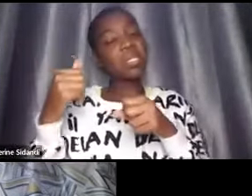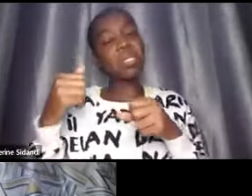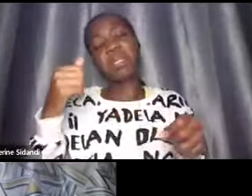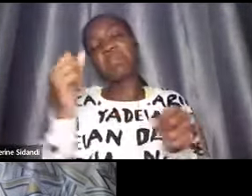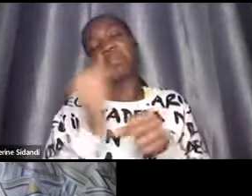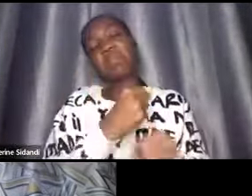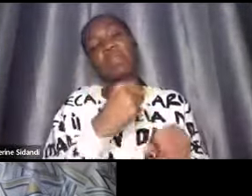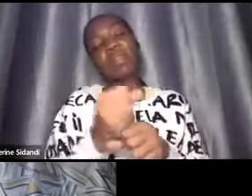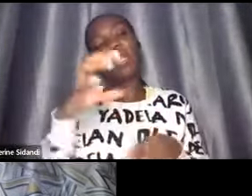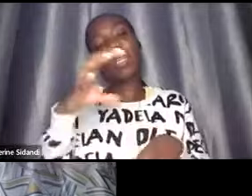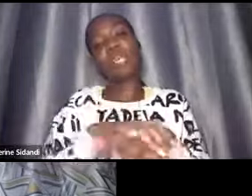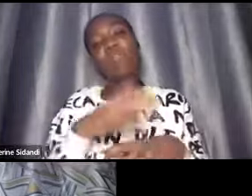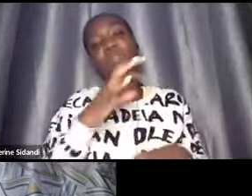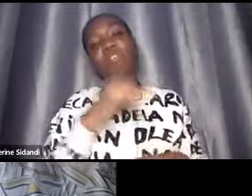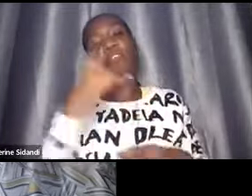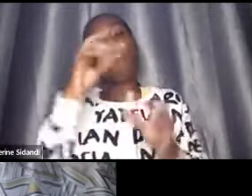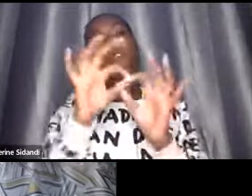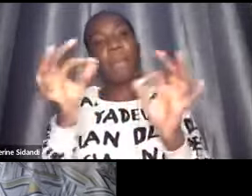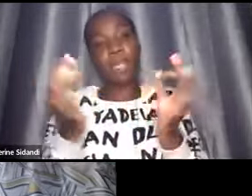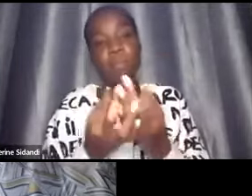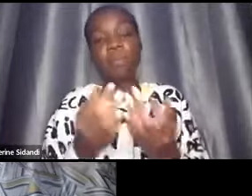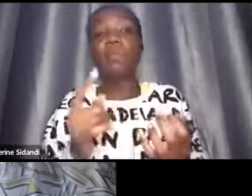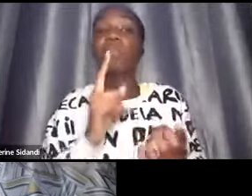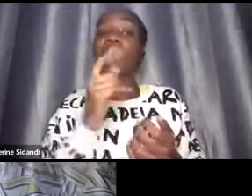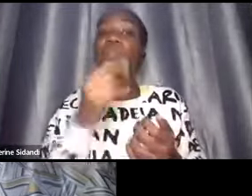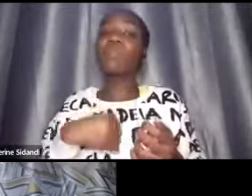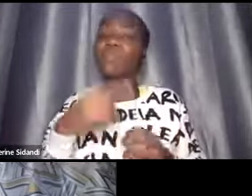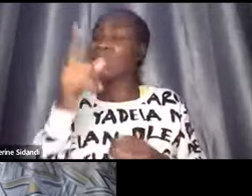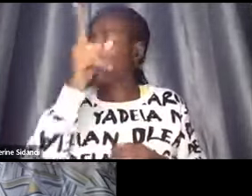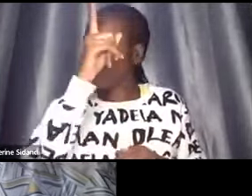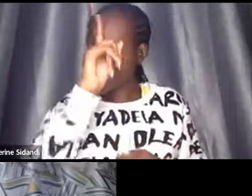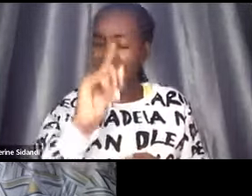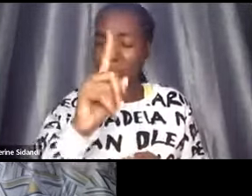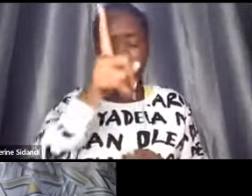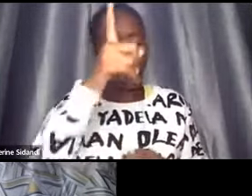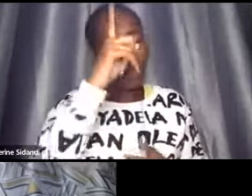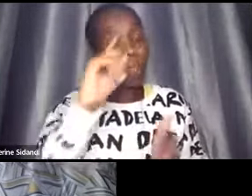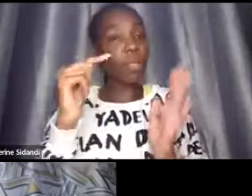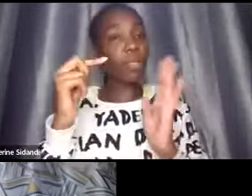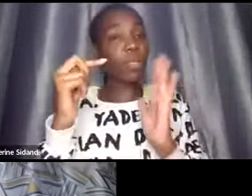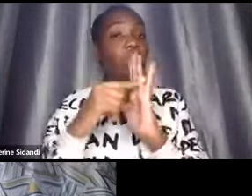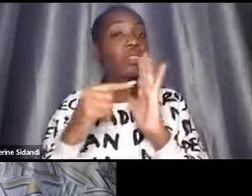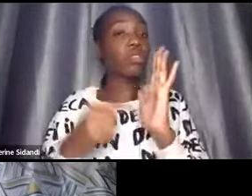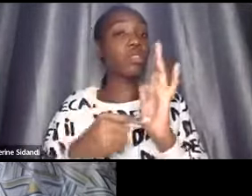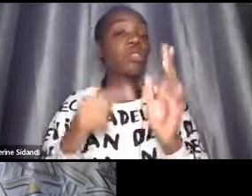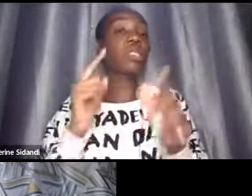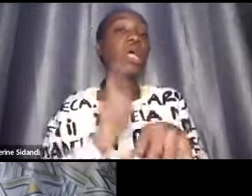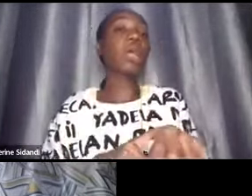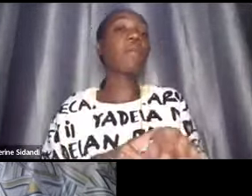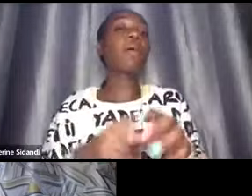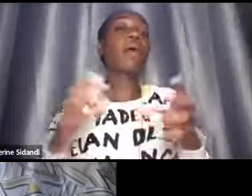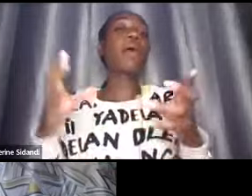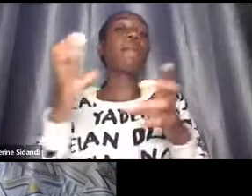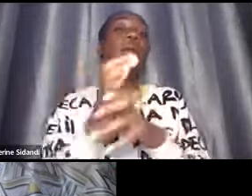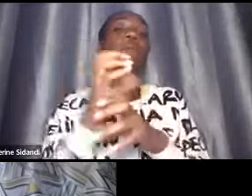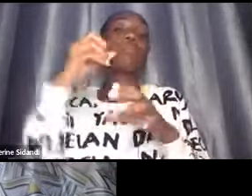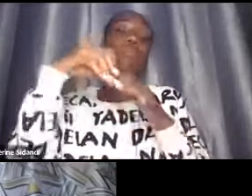families. So there's a serious impact when companies go down. That's the reason